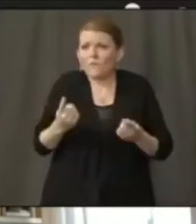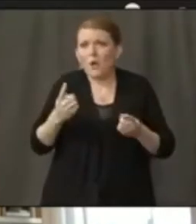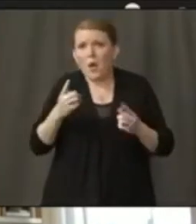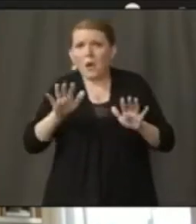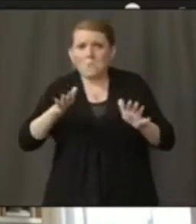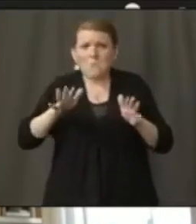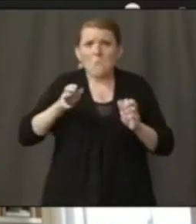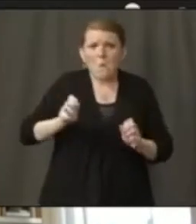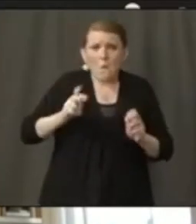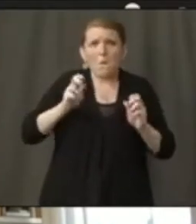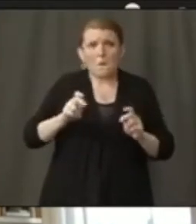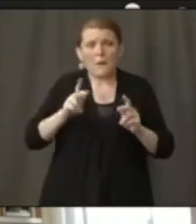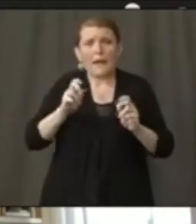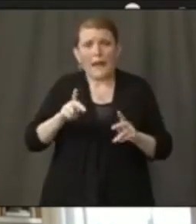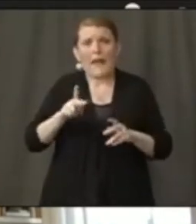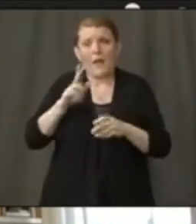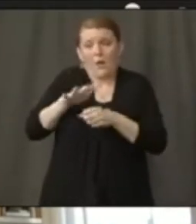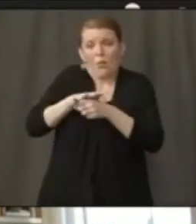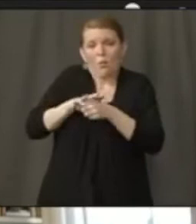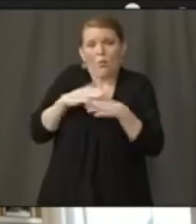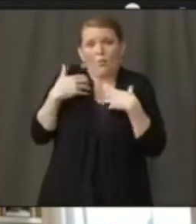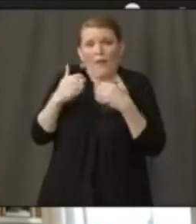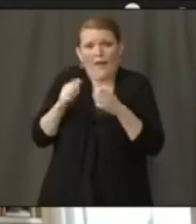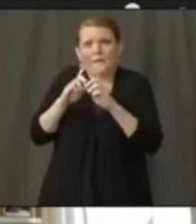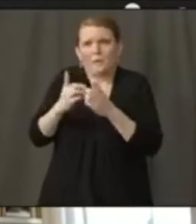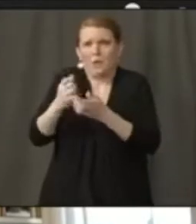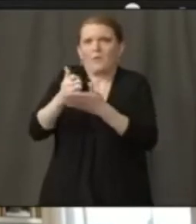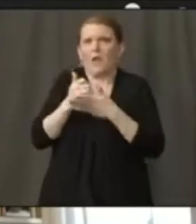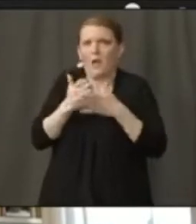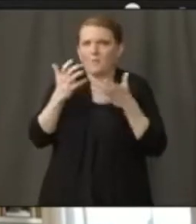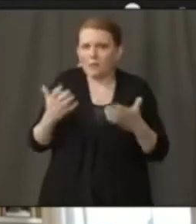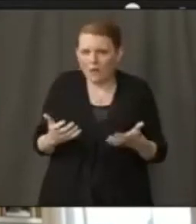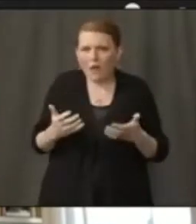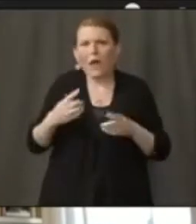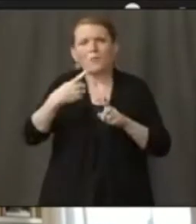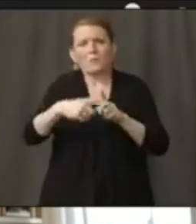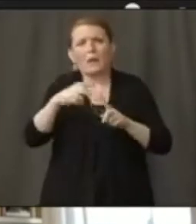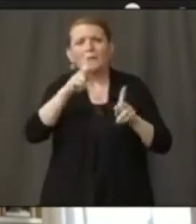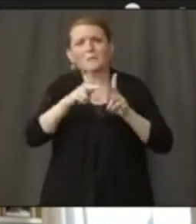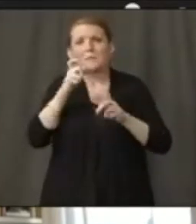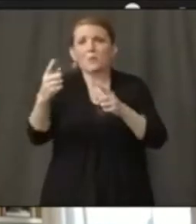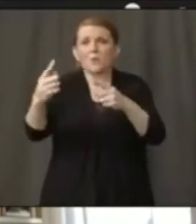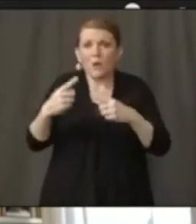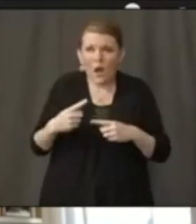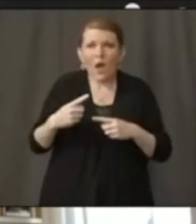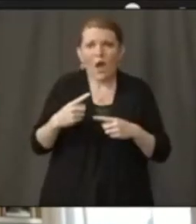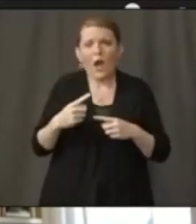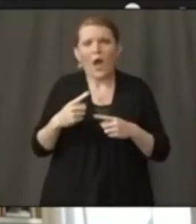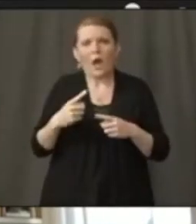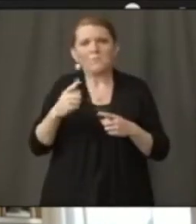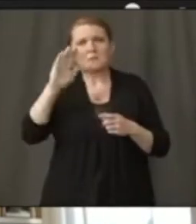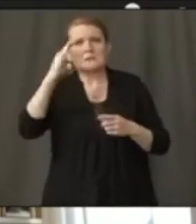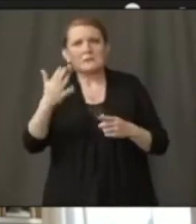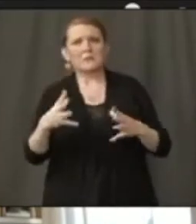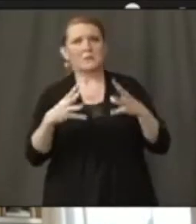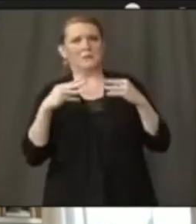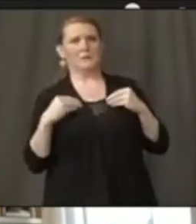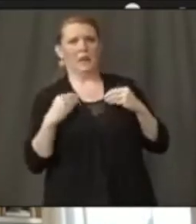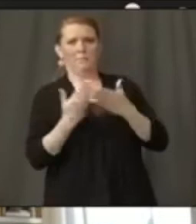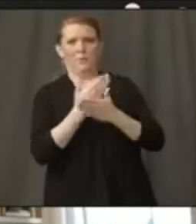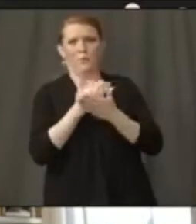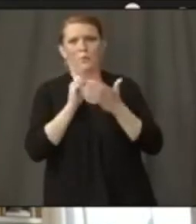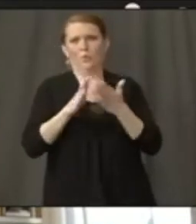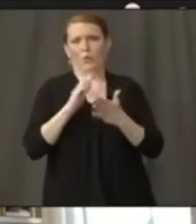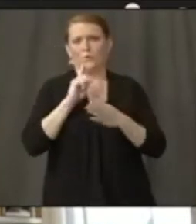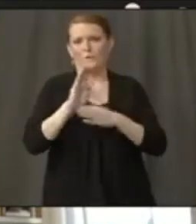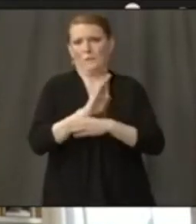and customers have been able to adapt to a new way of conducting business. We quickly contracted with an